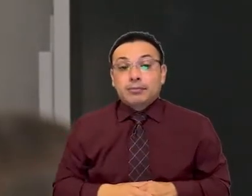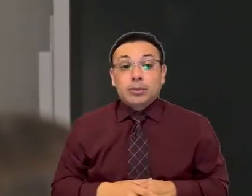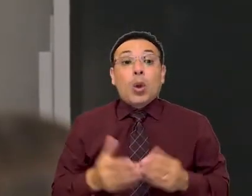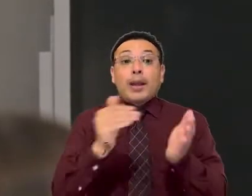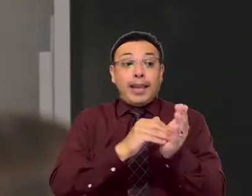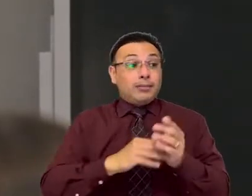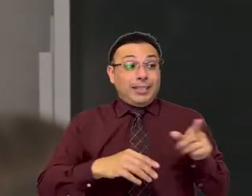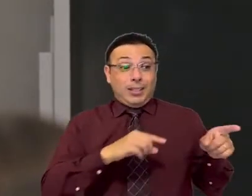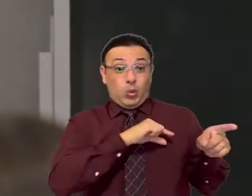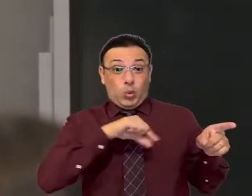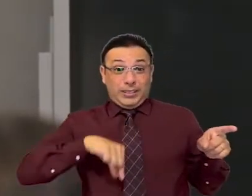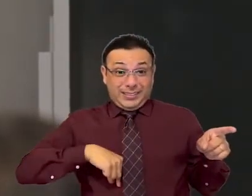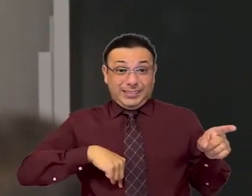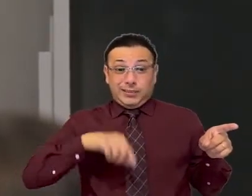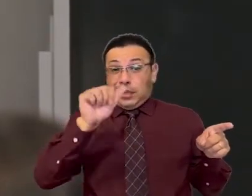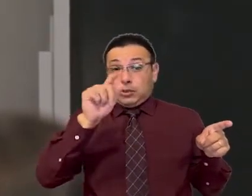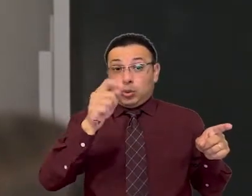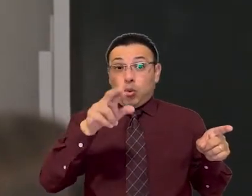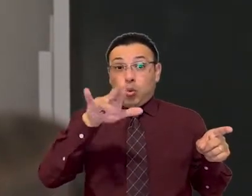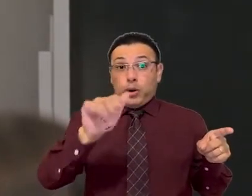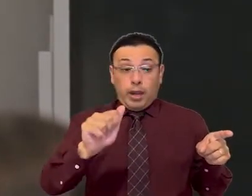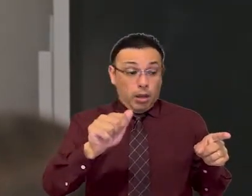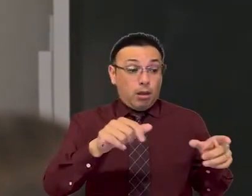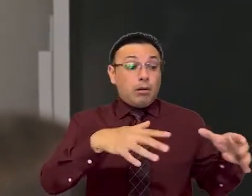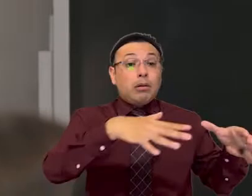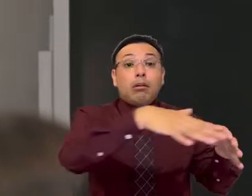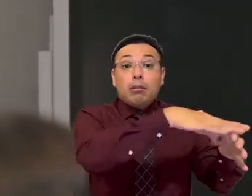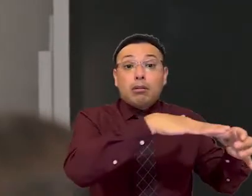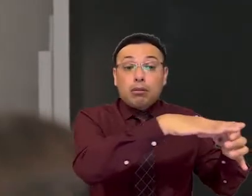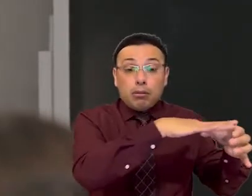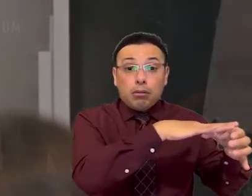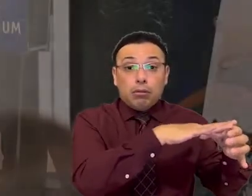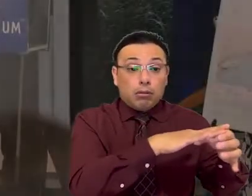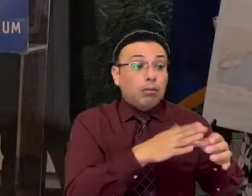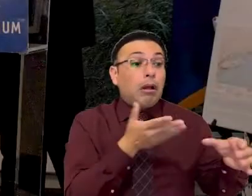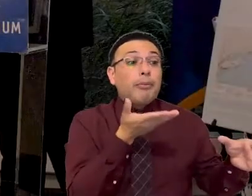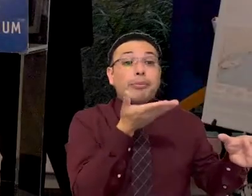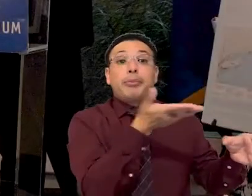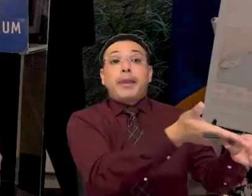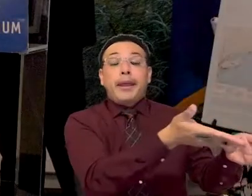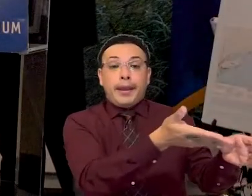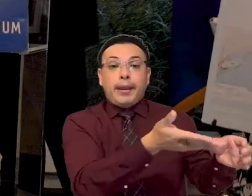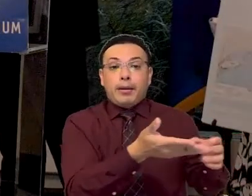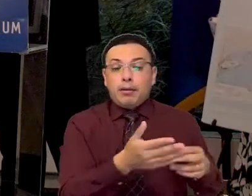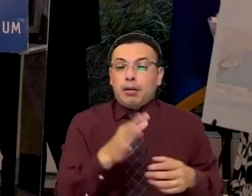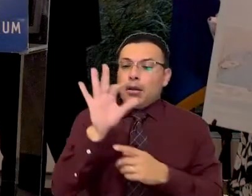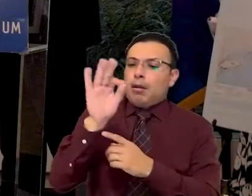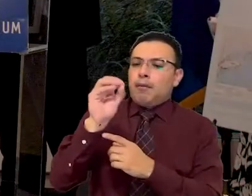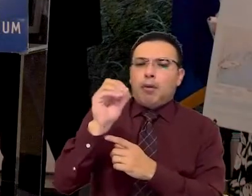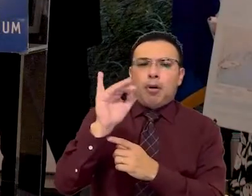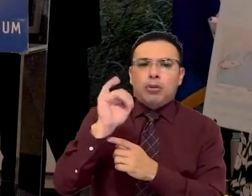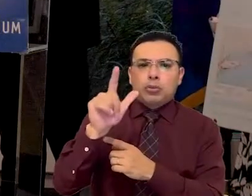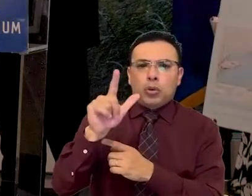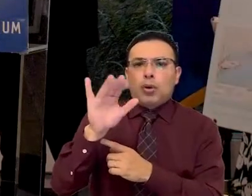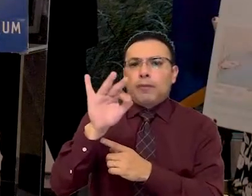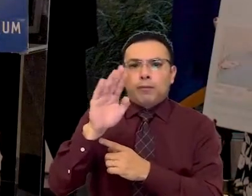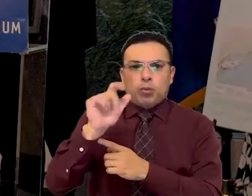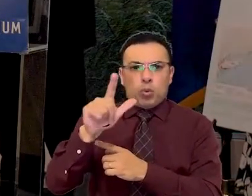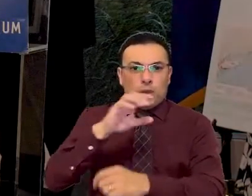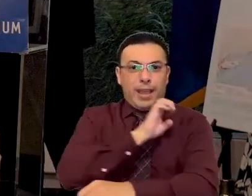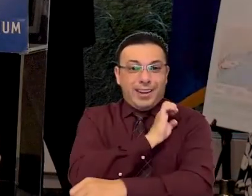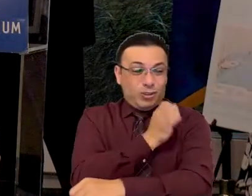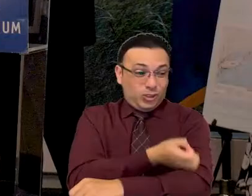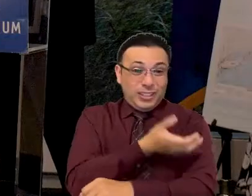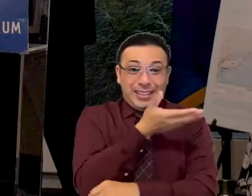historically negatively impacted by fossil fuel energy. And so we'll be bringing renewable energy